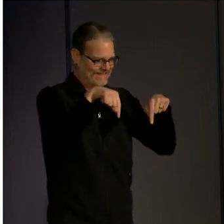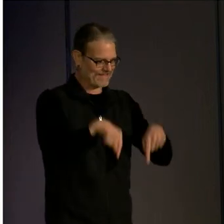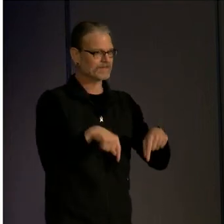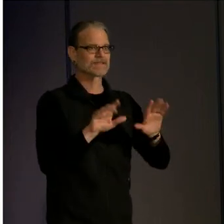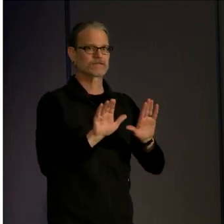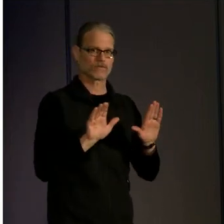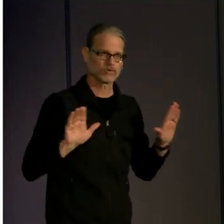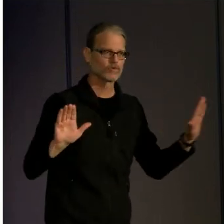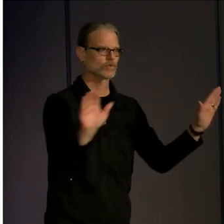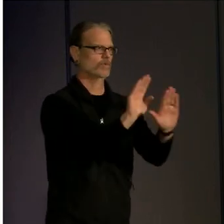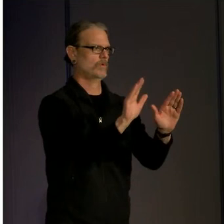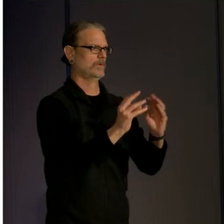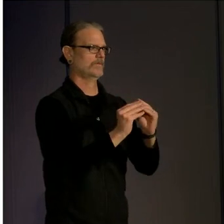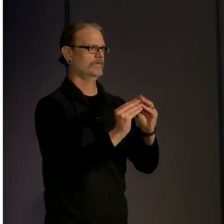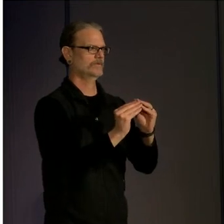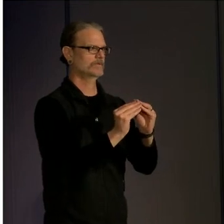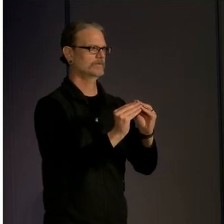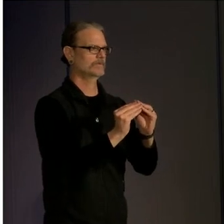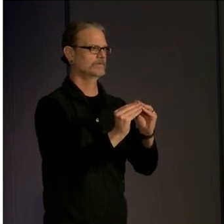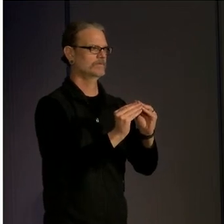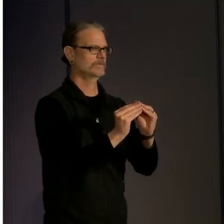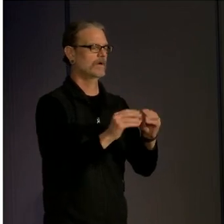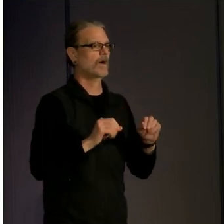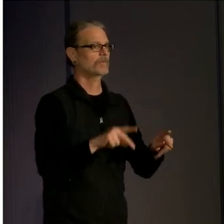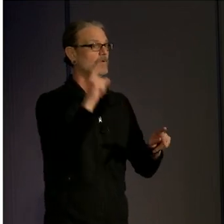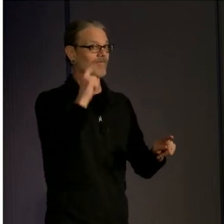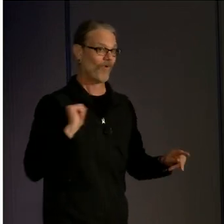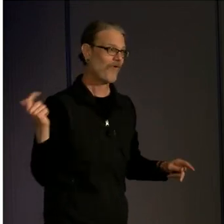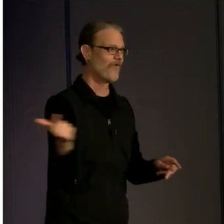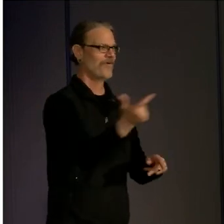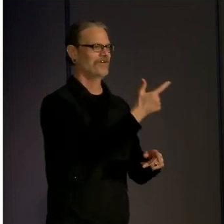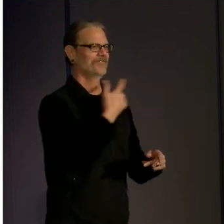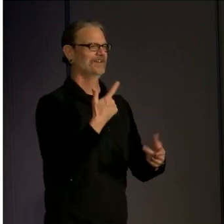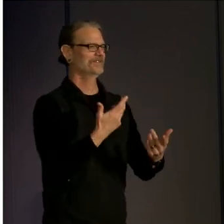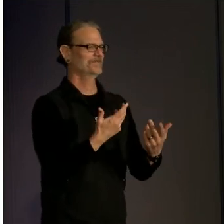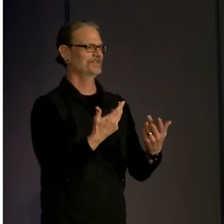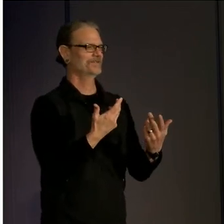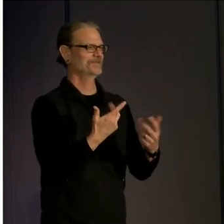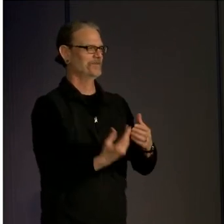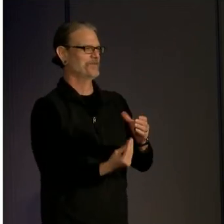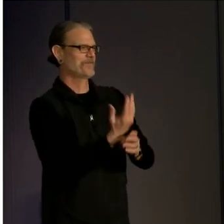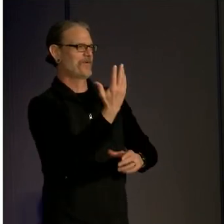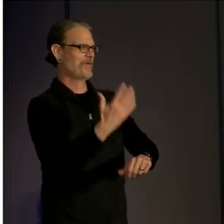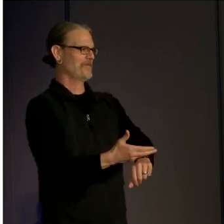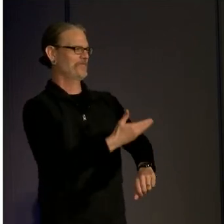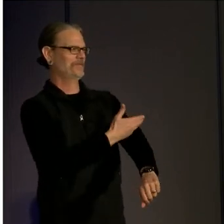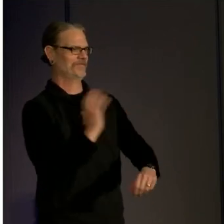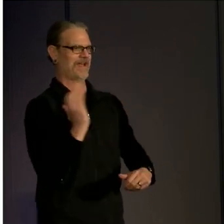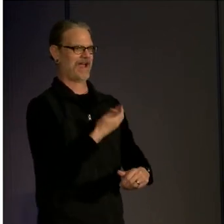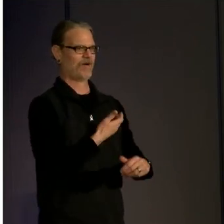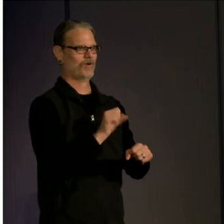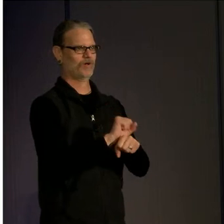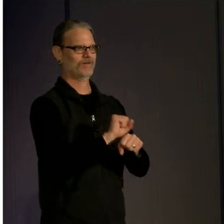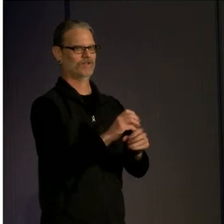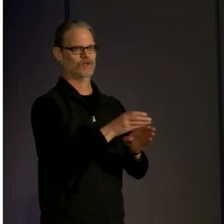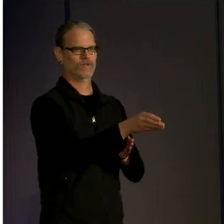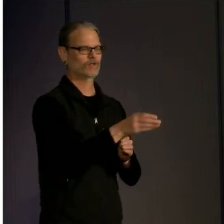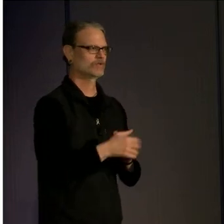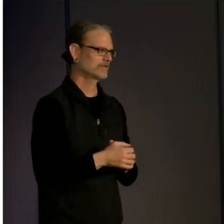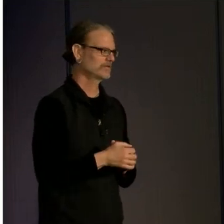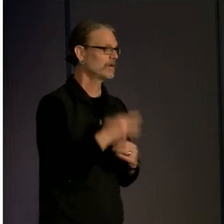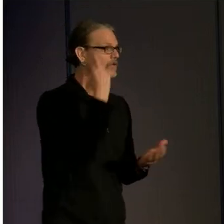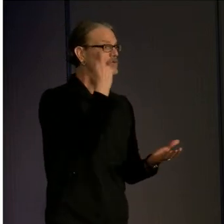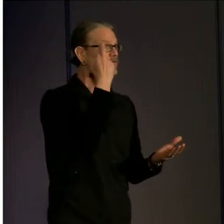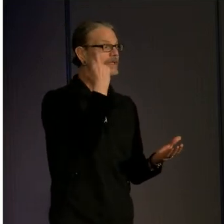is your conference. This is an opportunity for all of us to grow in our careers and to get the most out of it. There's a reason we're